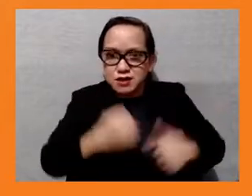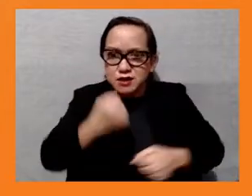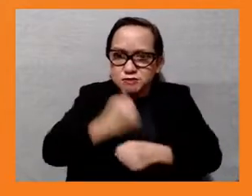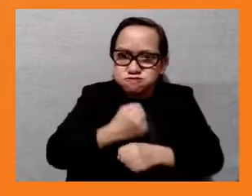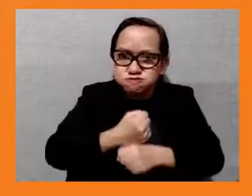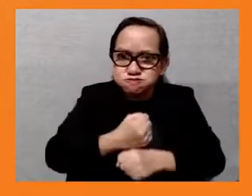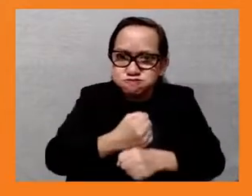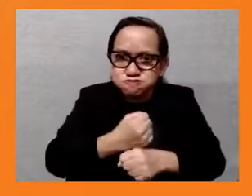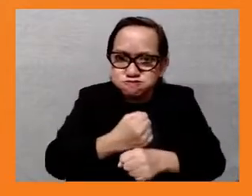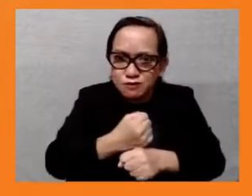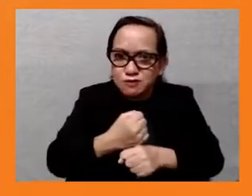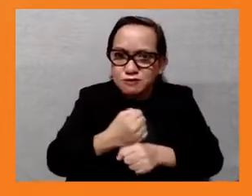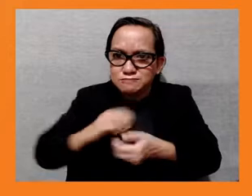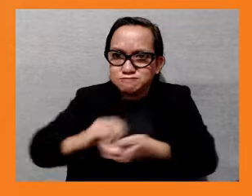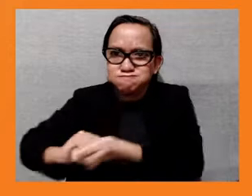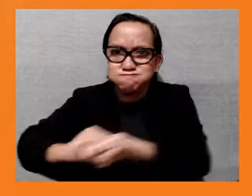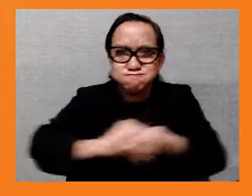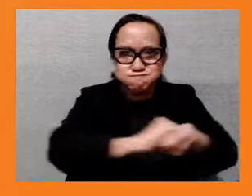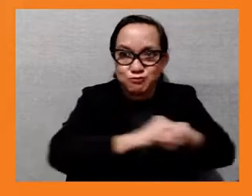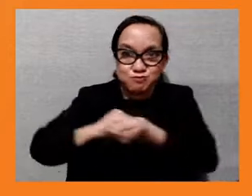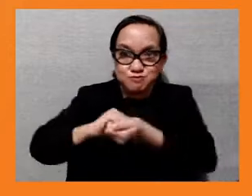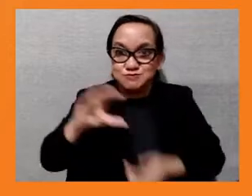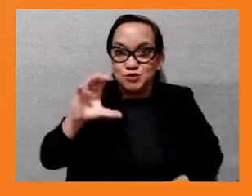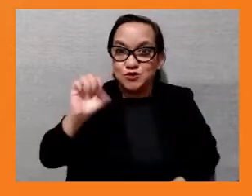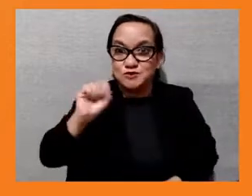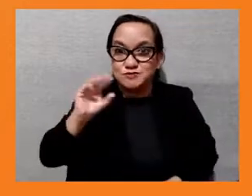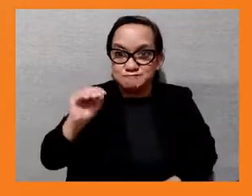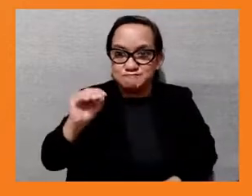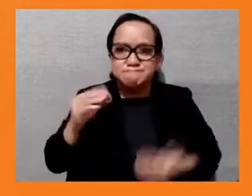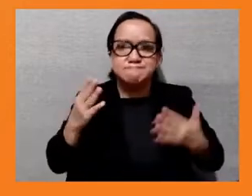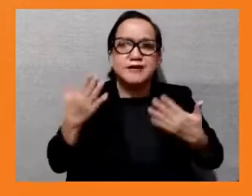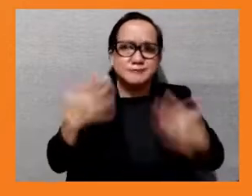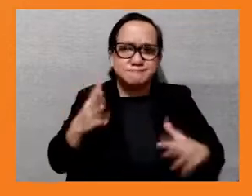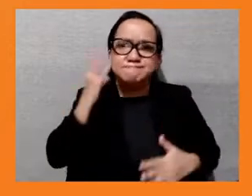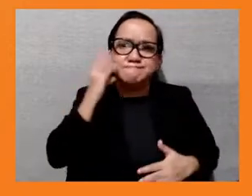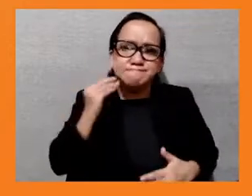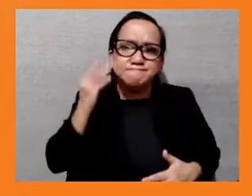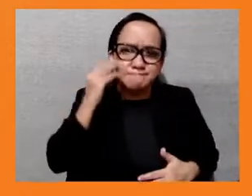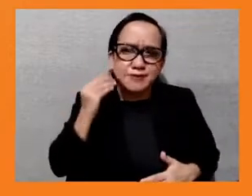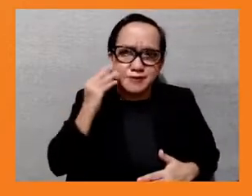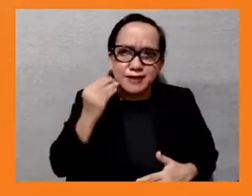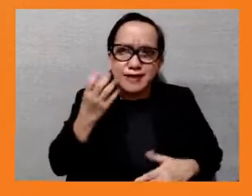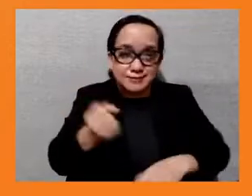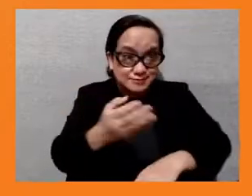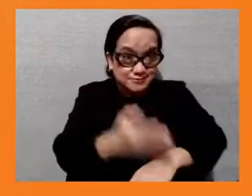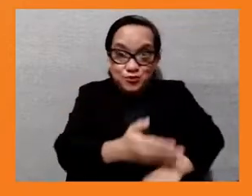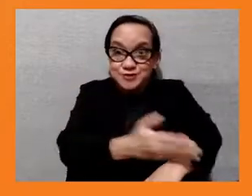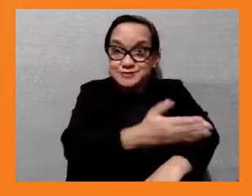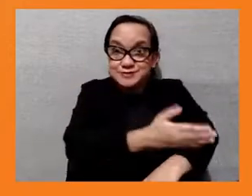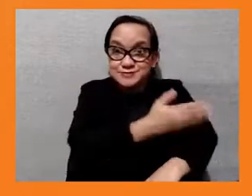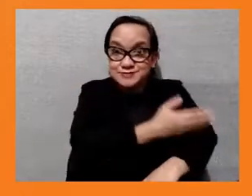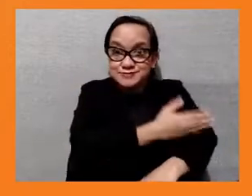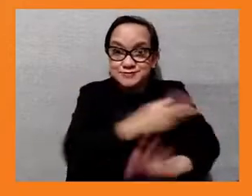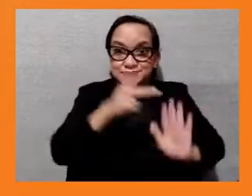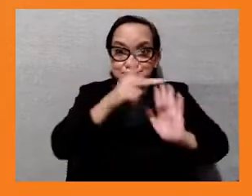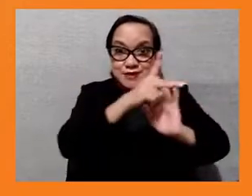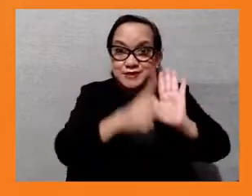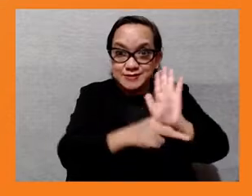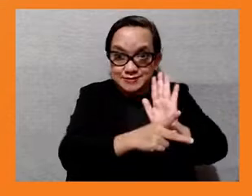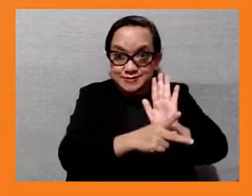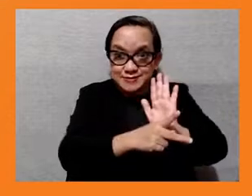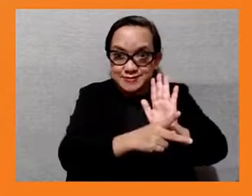levels. There'll also be increased focus on biodiversity. And some of the things that we need to include